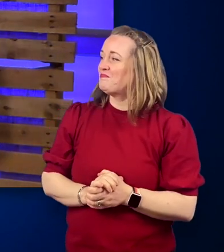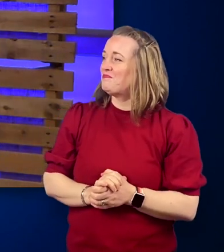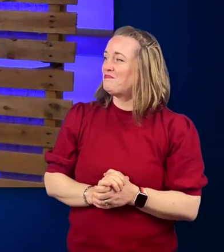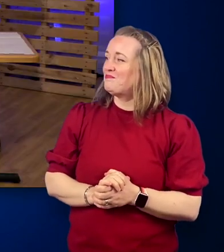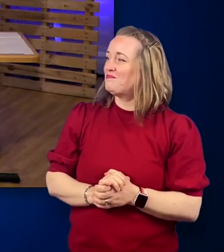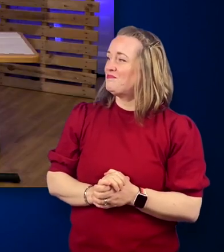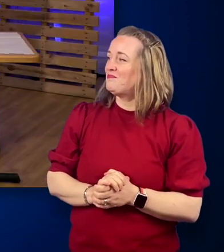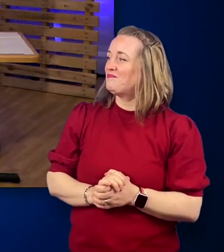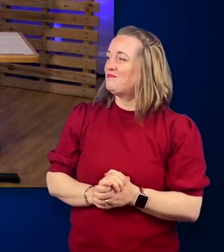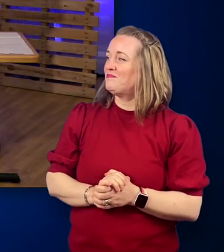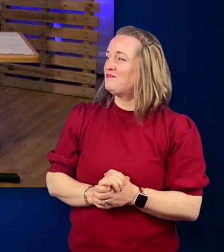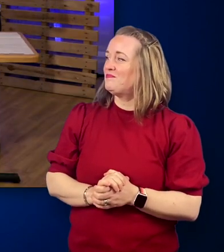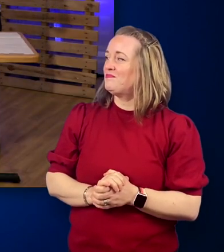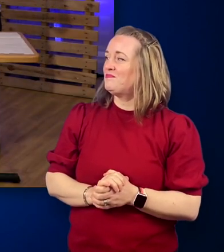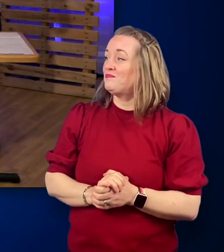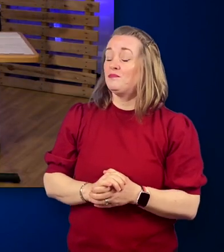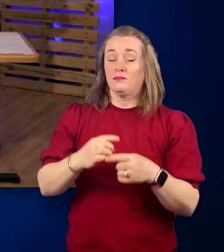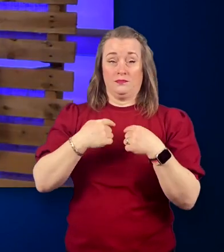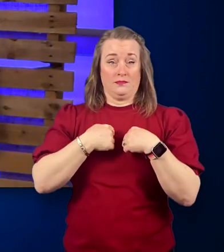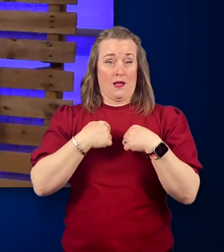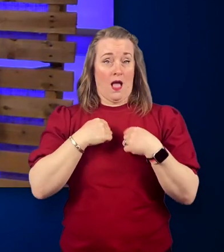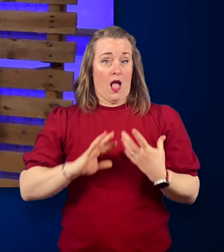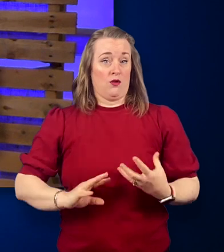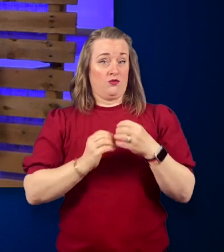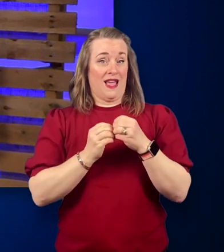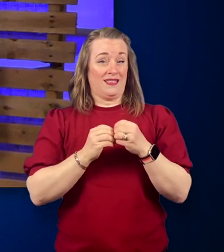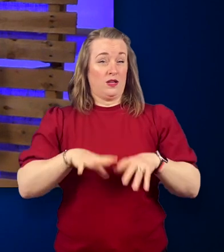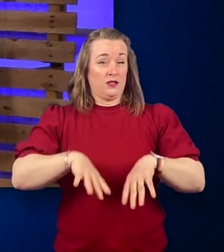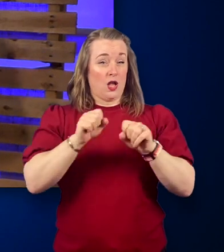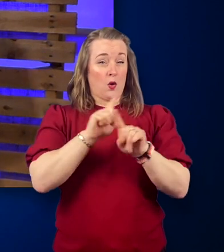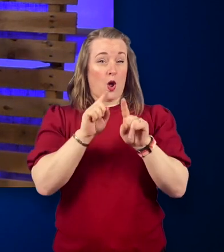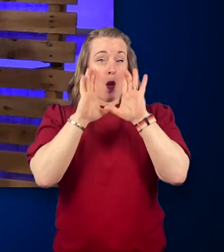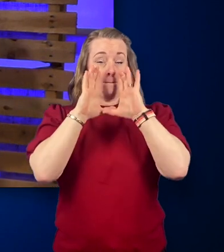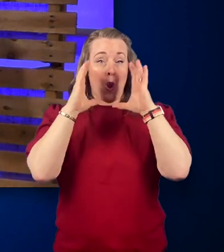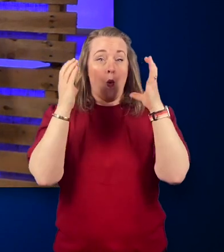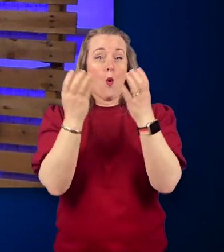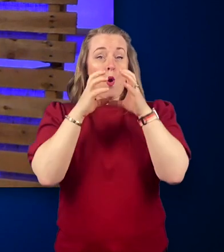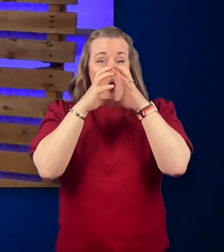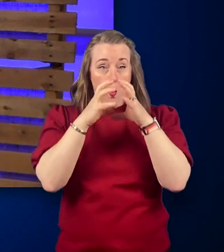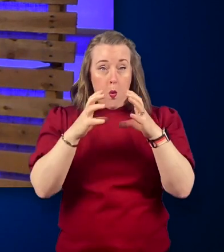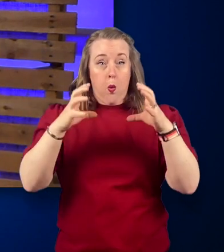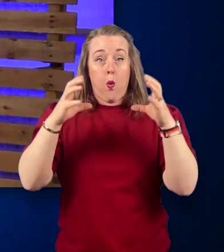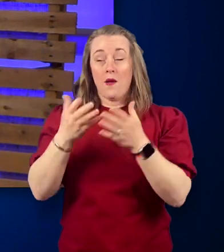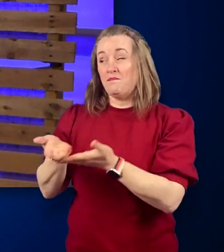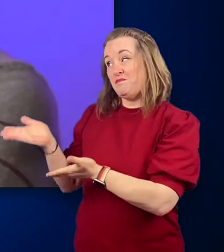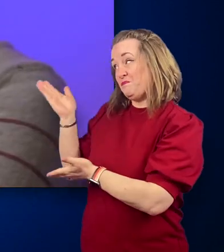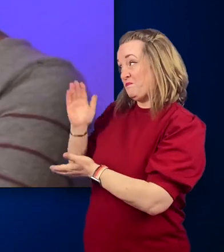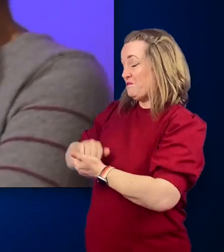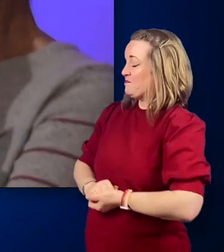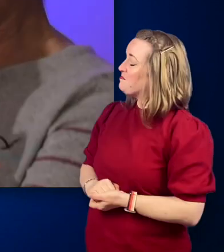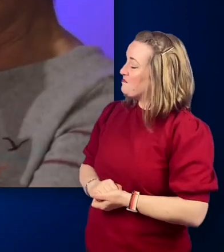So I'm gonna make the donkey. I'm gonna start with blowing up my balloon, like so.